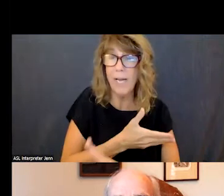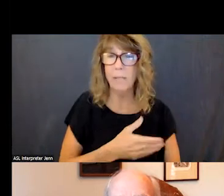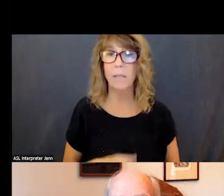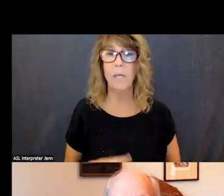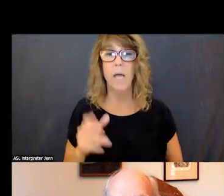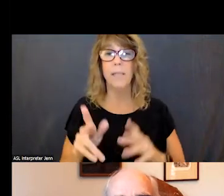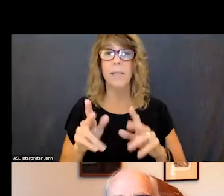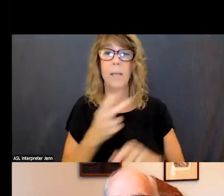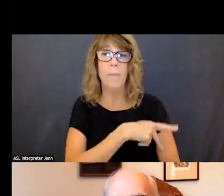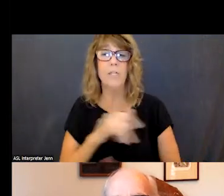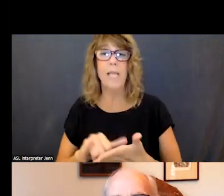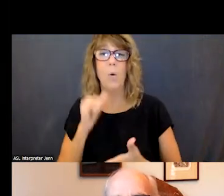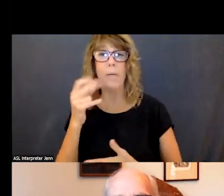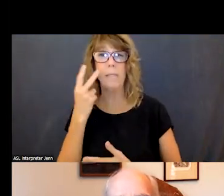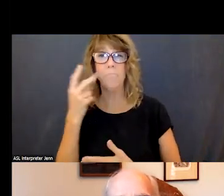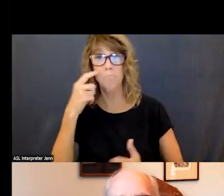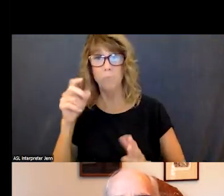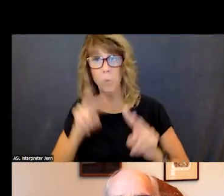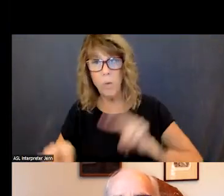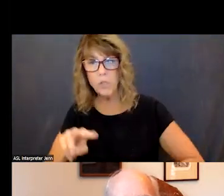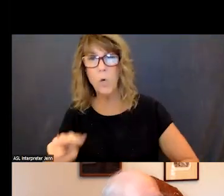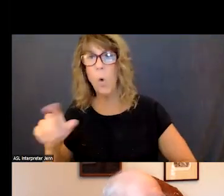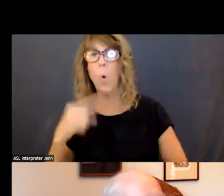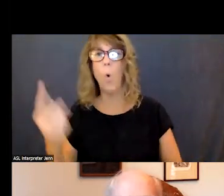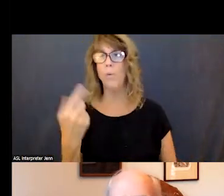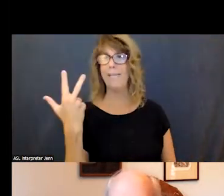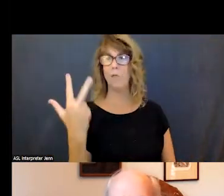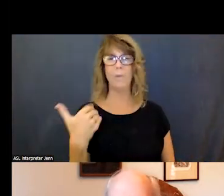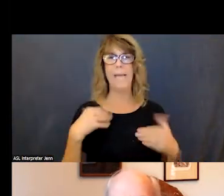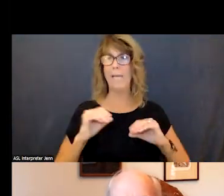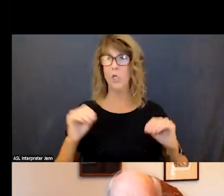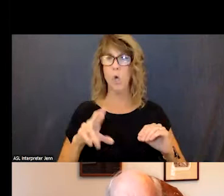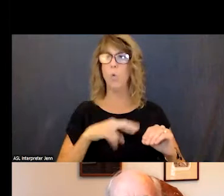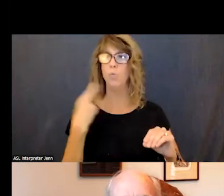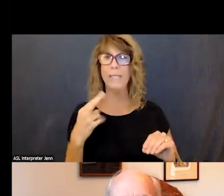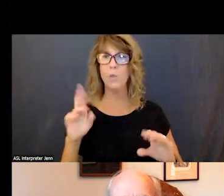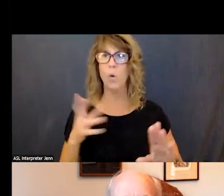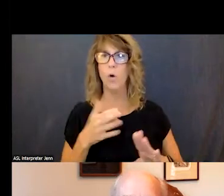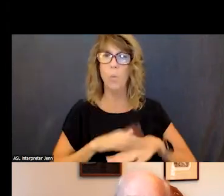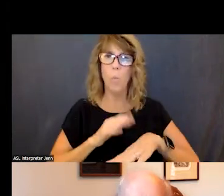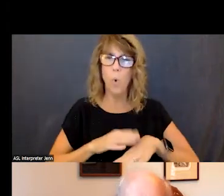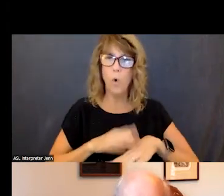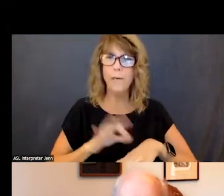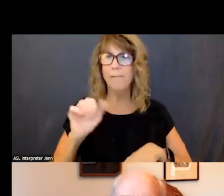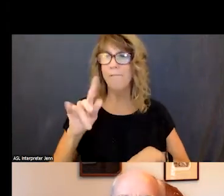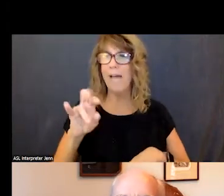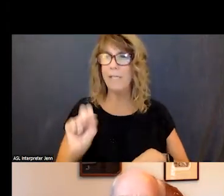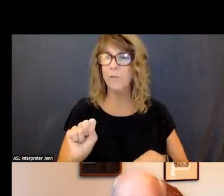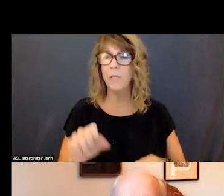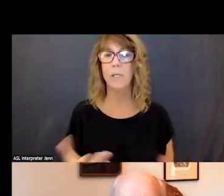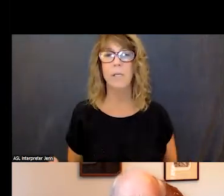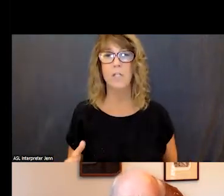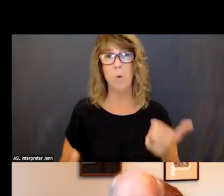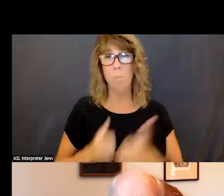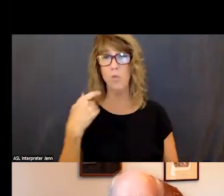had no warning signs or risk factors. So everyone looked risky, and 10% went on to make